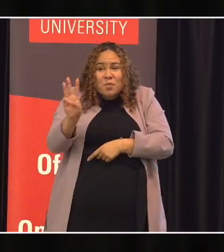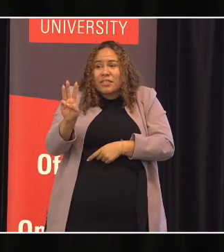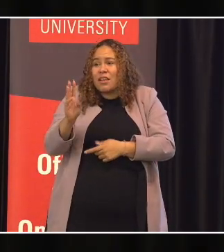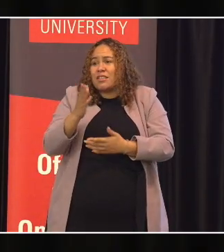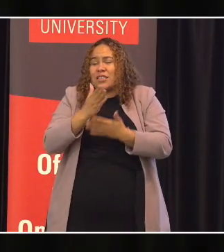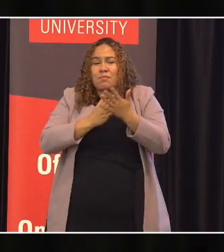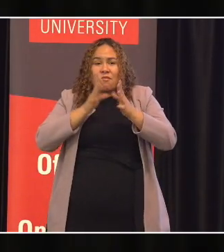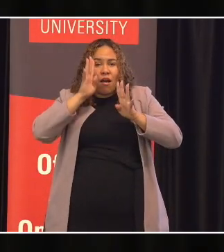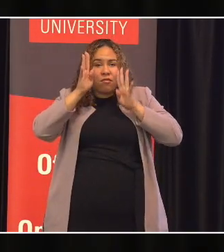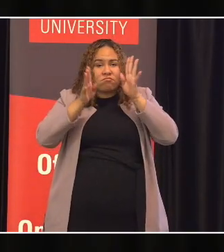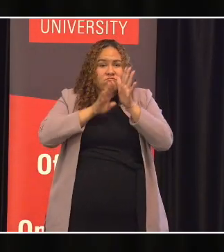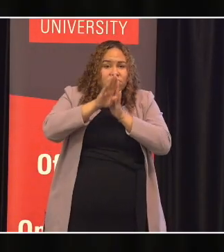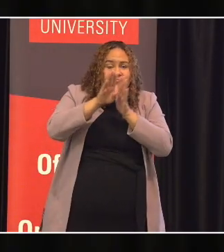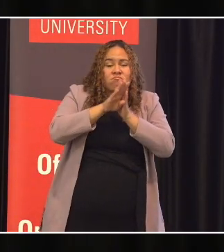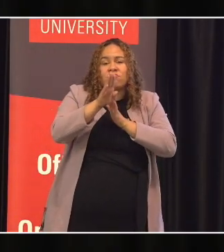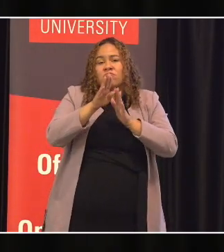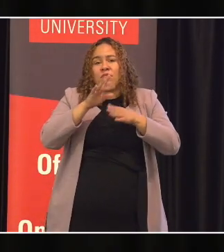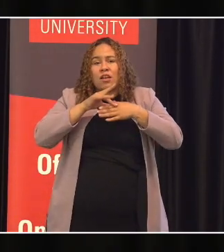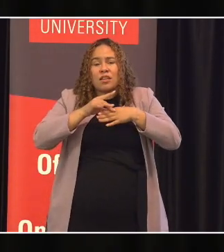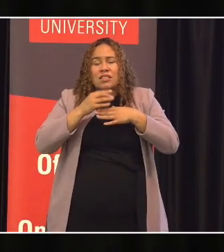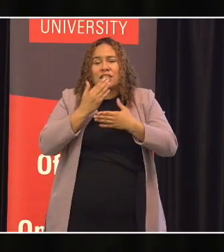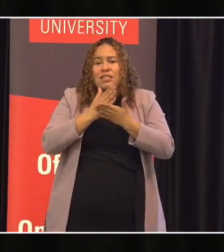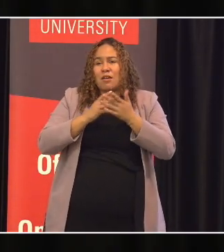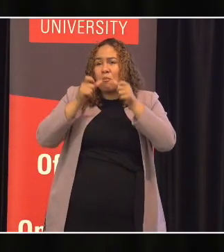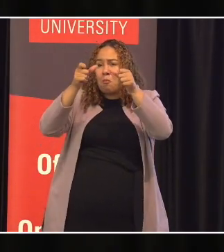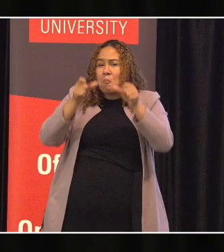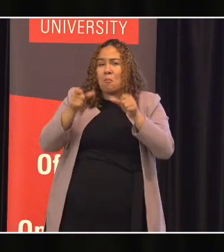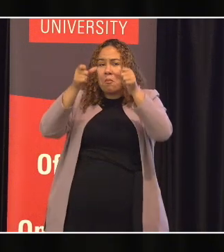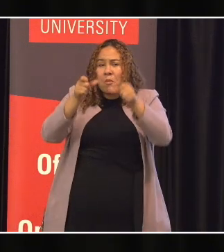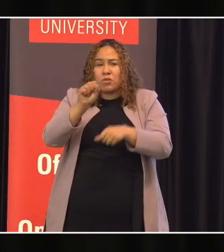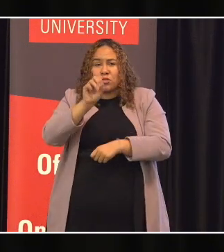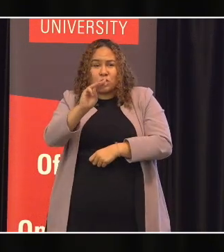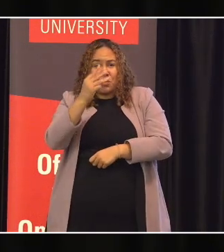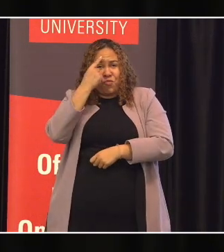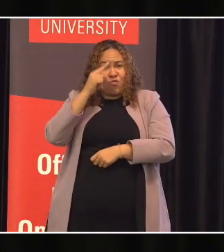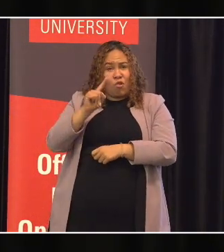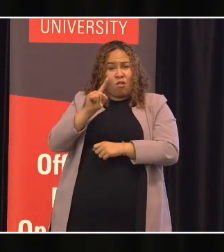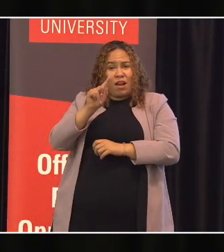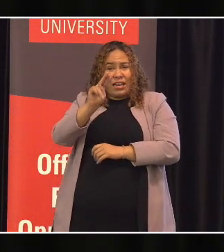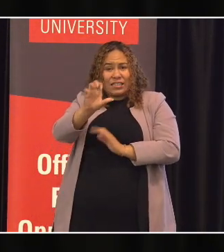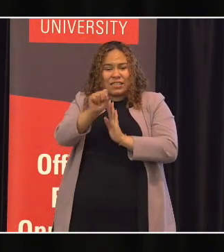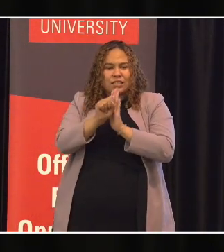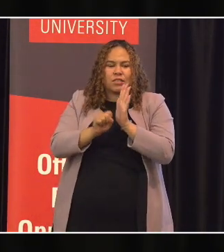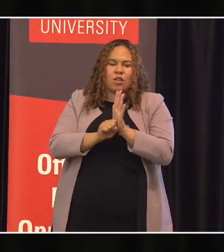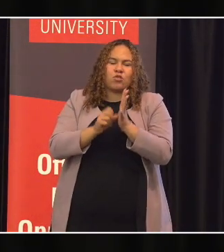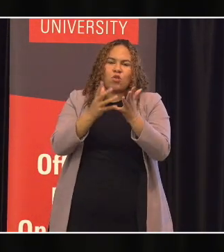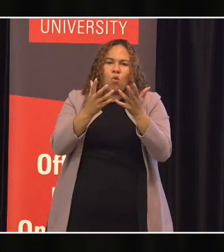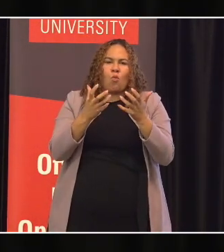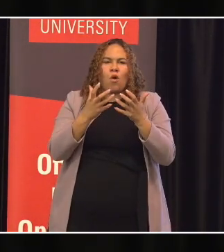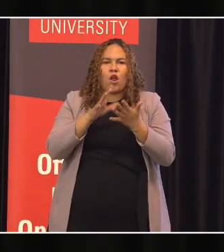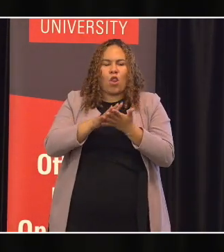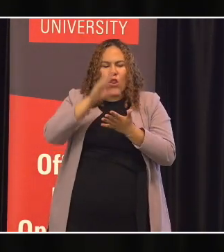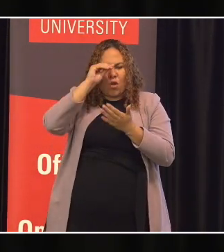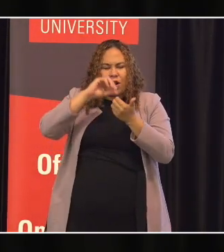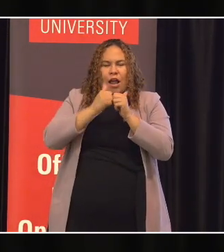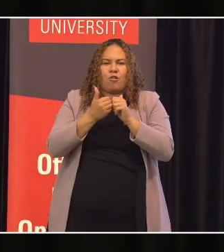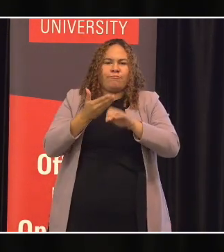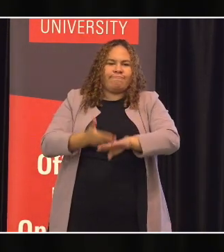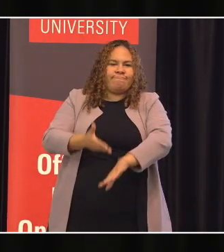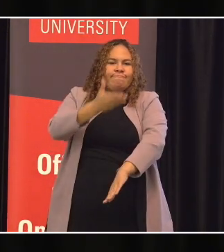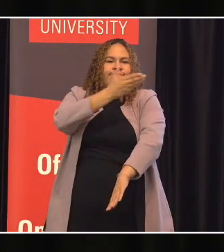develop content, some of us post to social media on behalf of the university. So we're going to learn how to do some of that better.